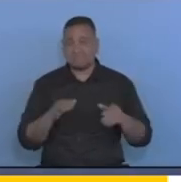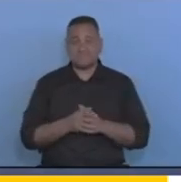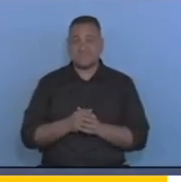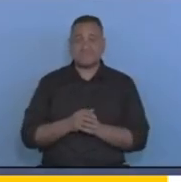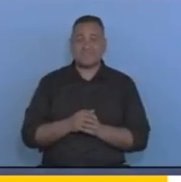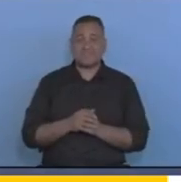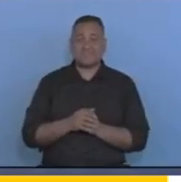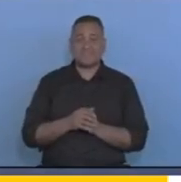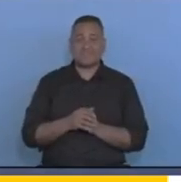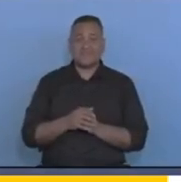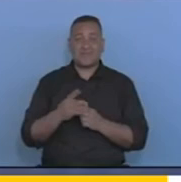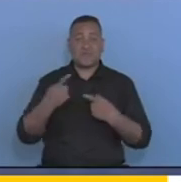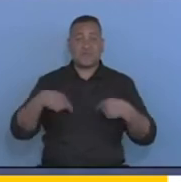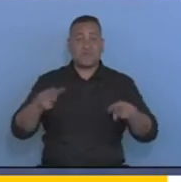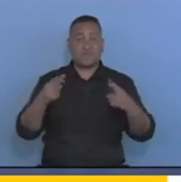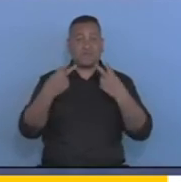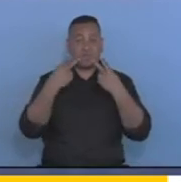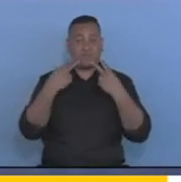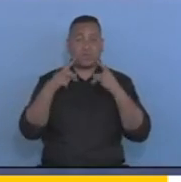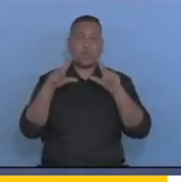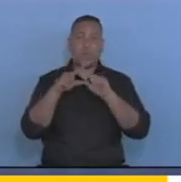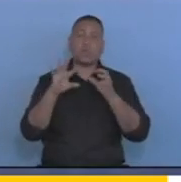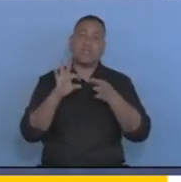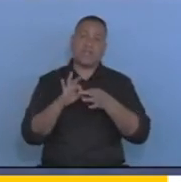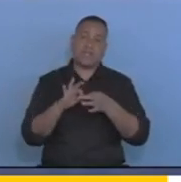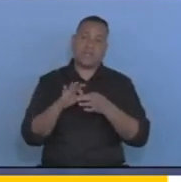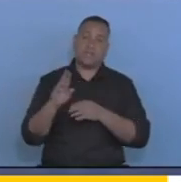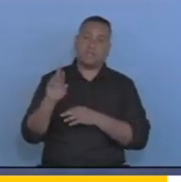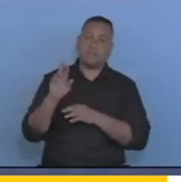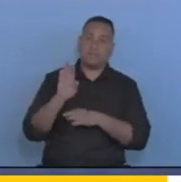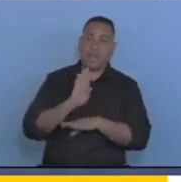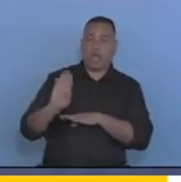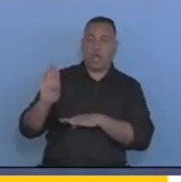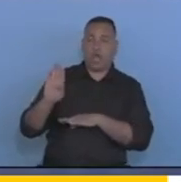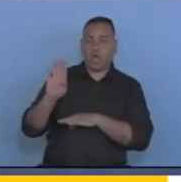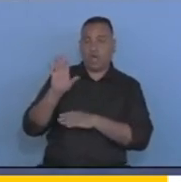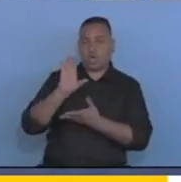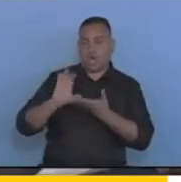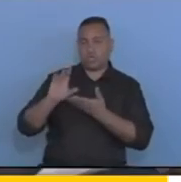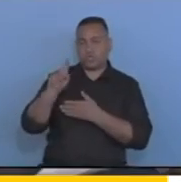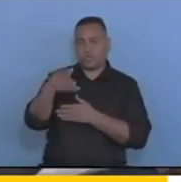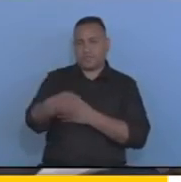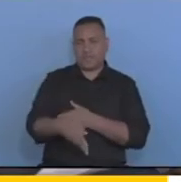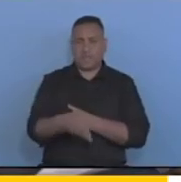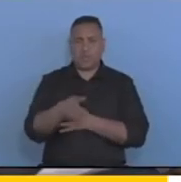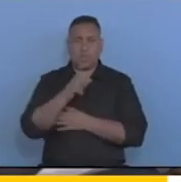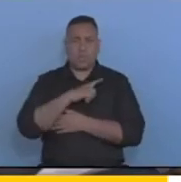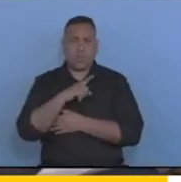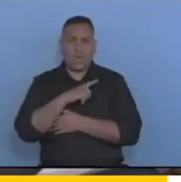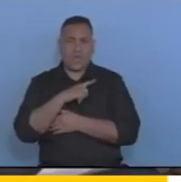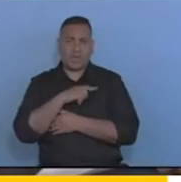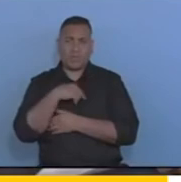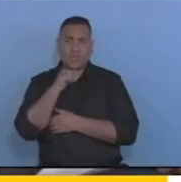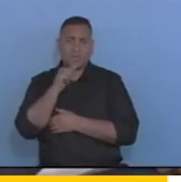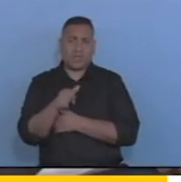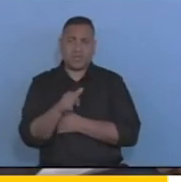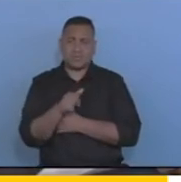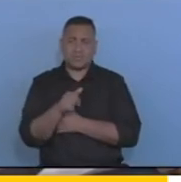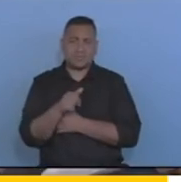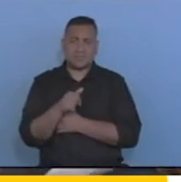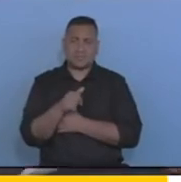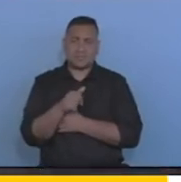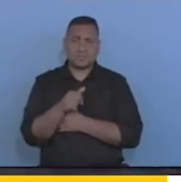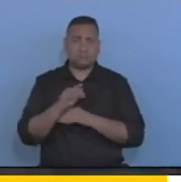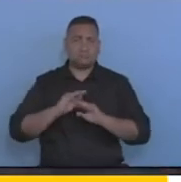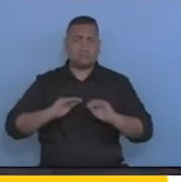viewers, Northlink Belhar is the college to be. Oh, yeah. As we not only do the basics,